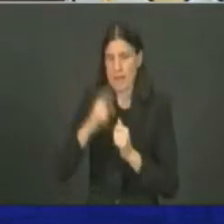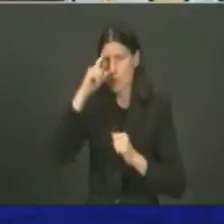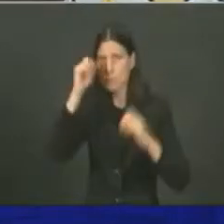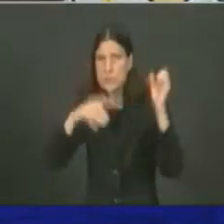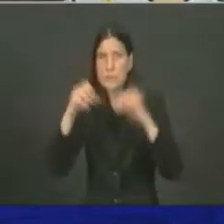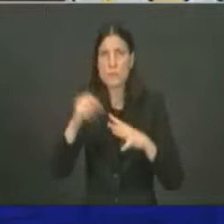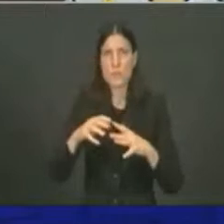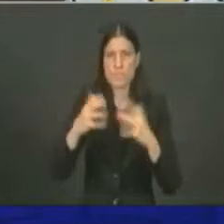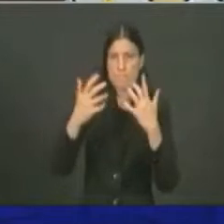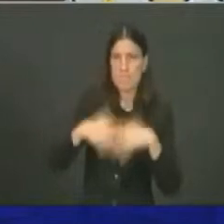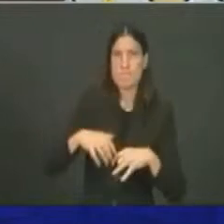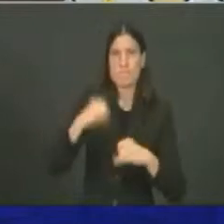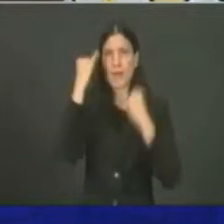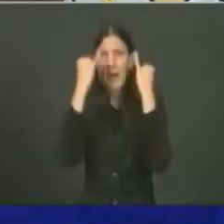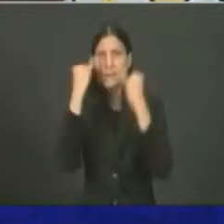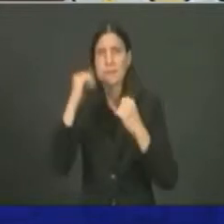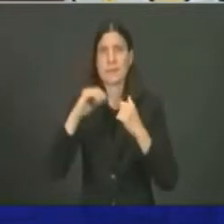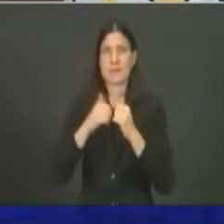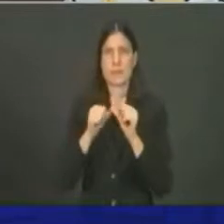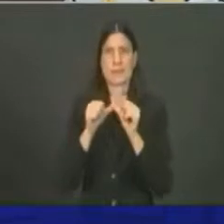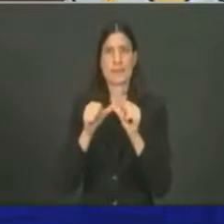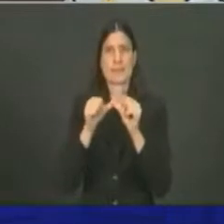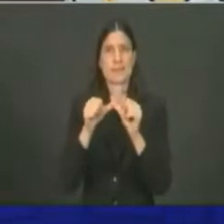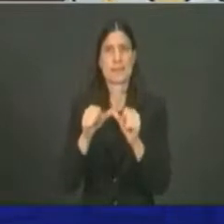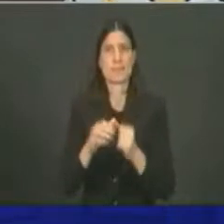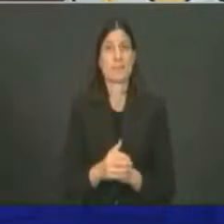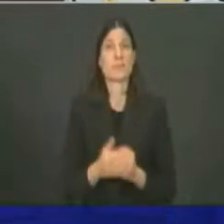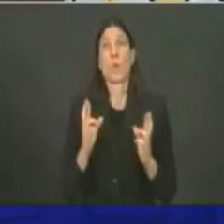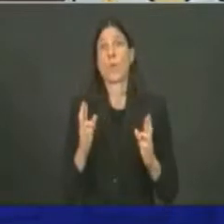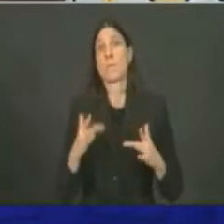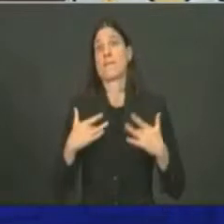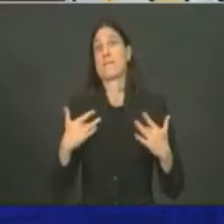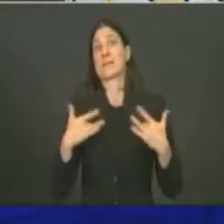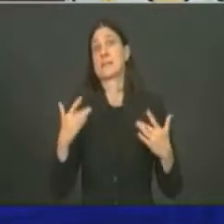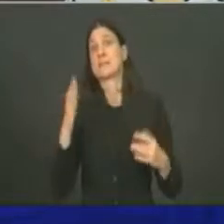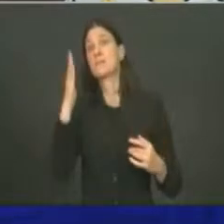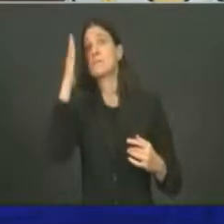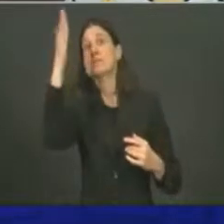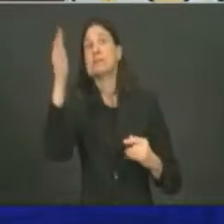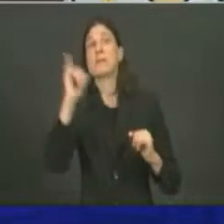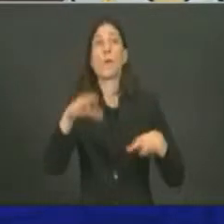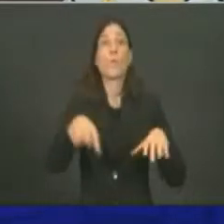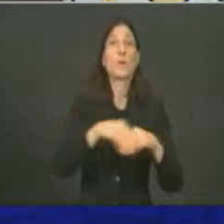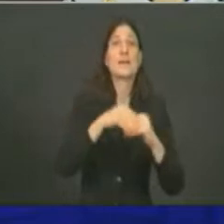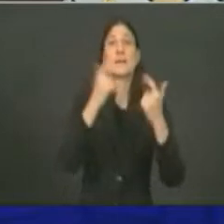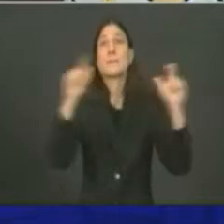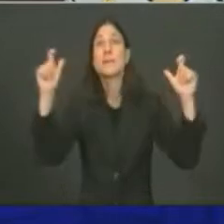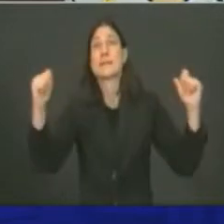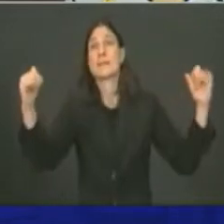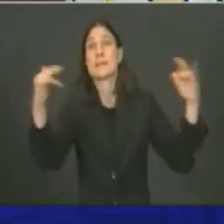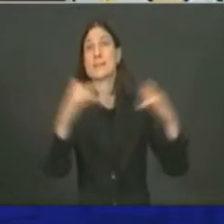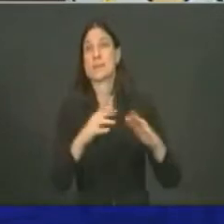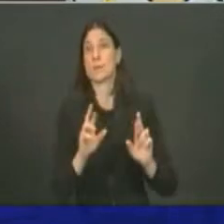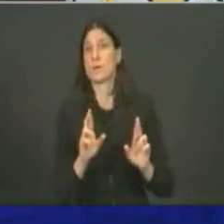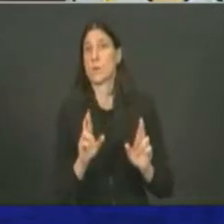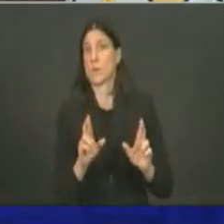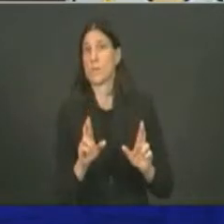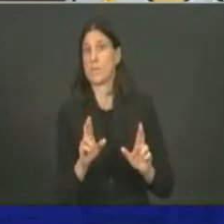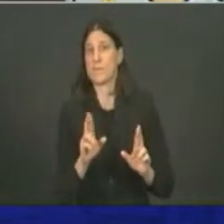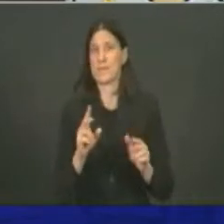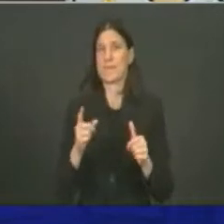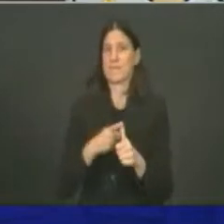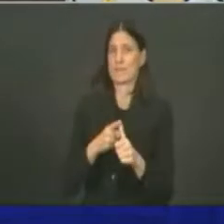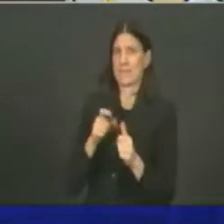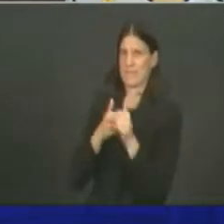when larger events are possible. I will say the governor and Dr. Alexander Scott were very kind